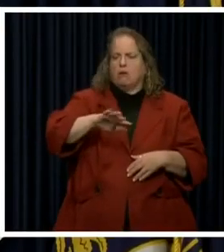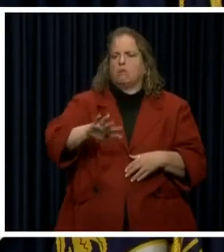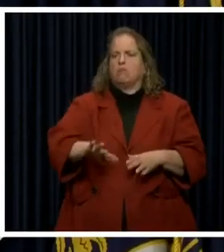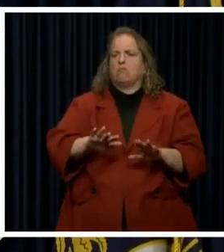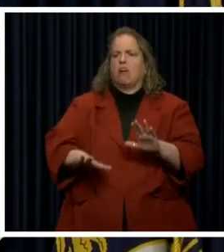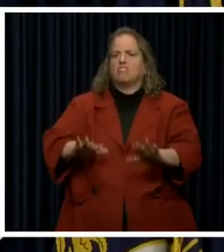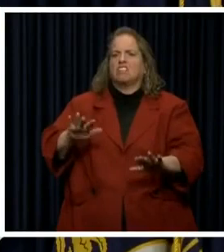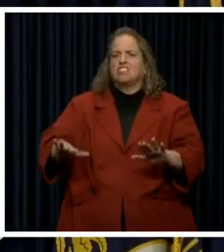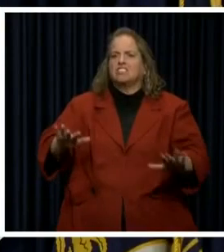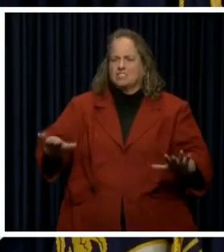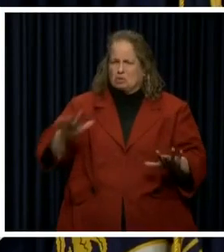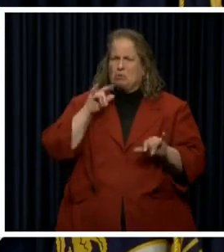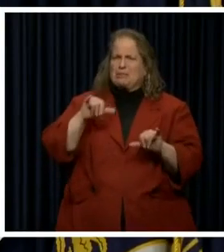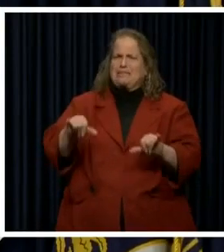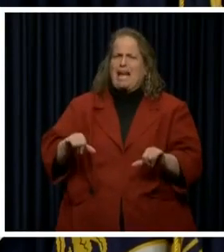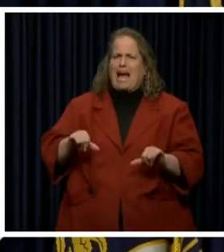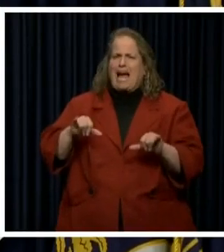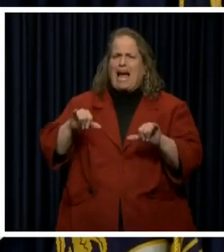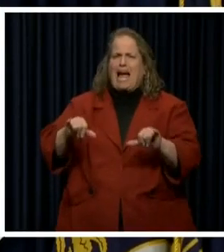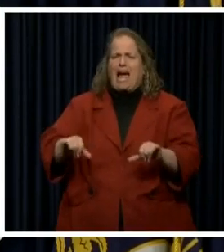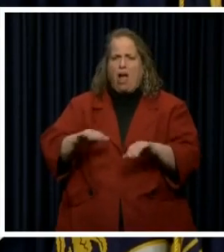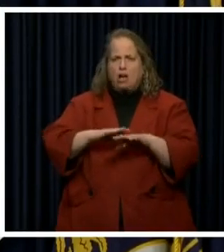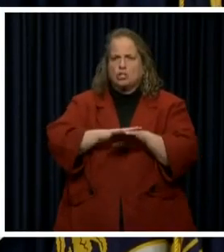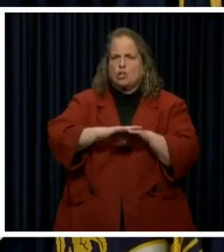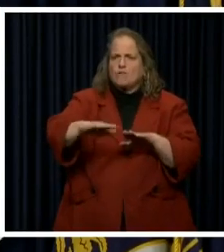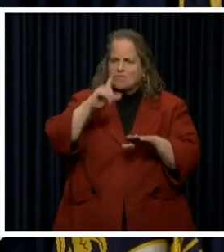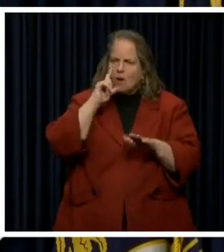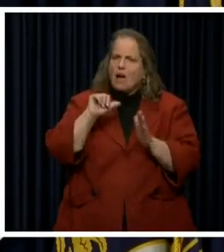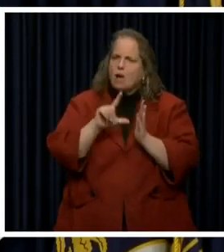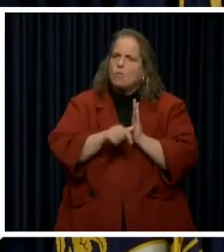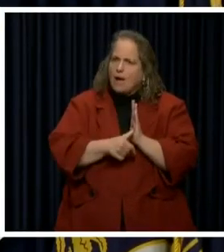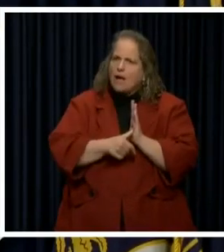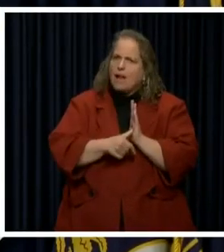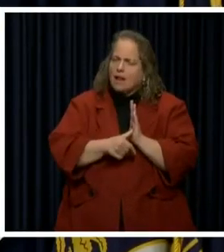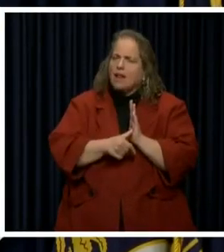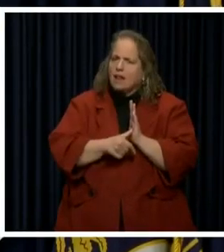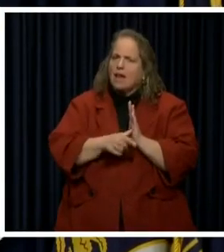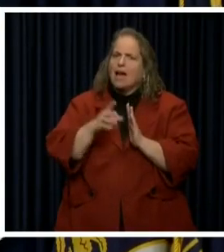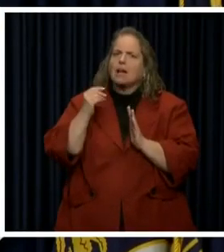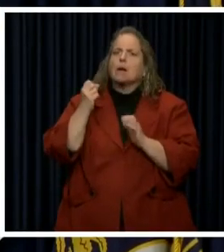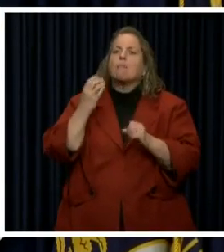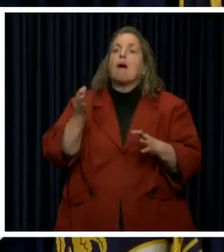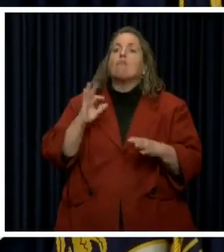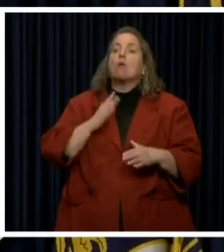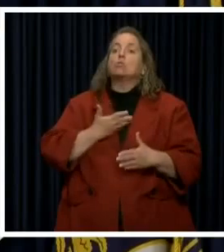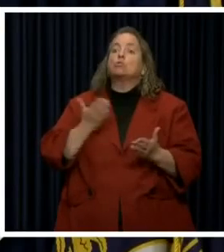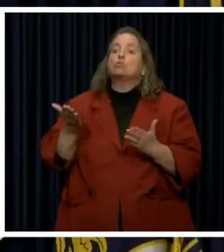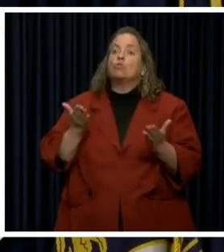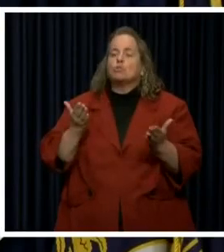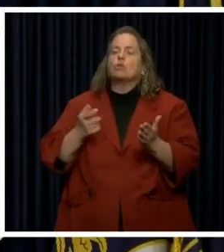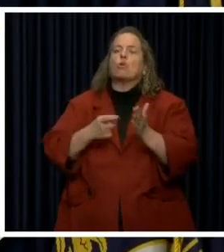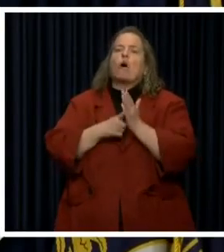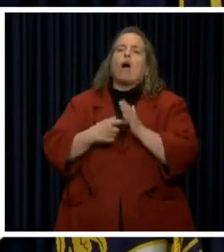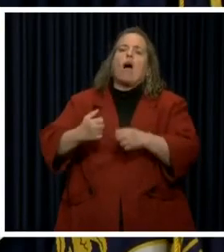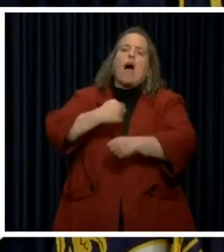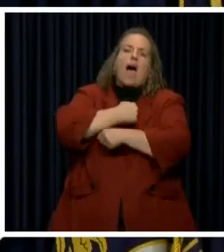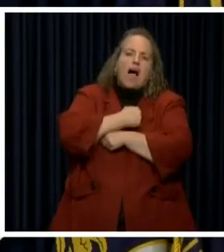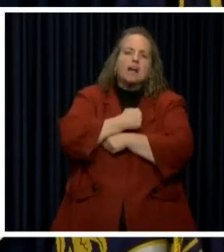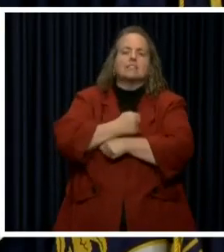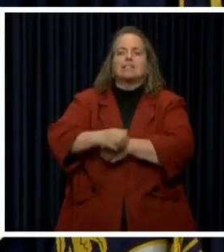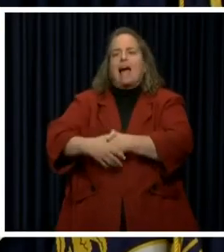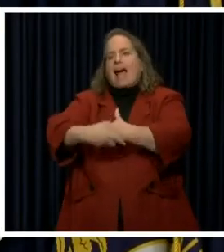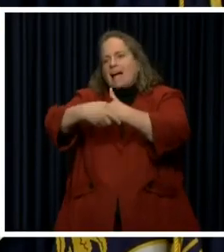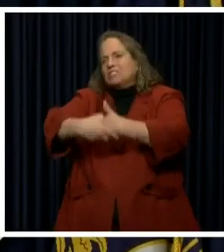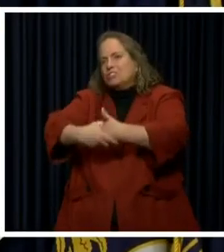stay on that surface for a while. And a lot of our services, required hugs or handshakes, and